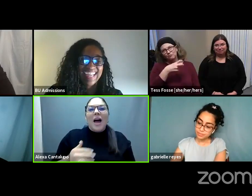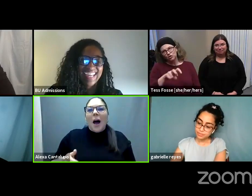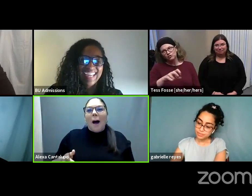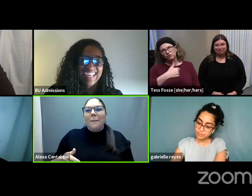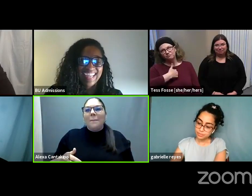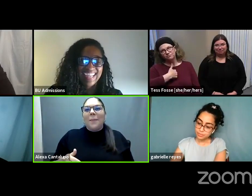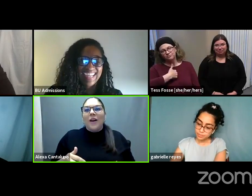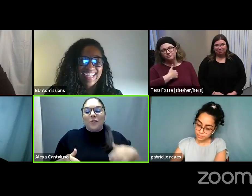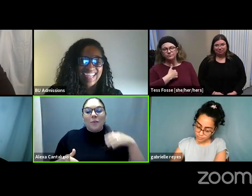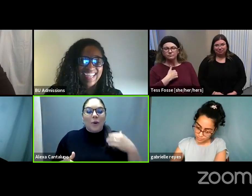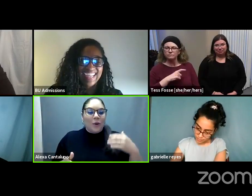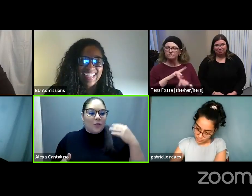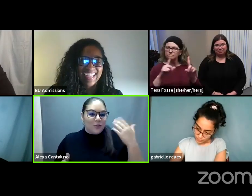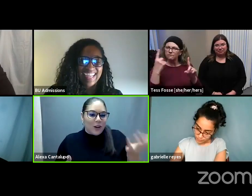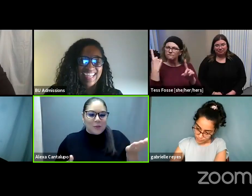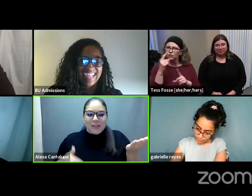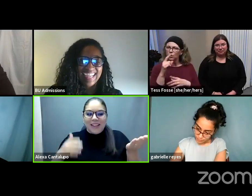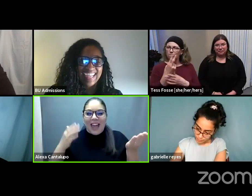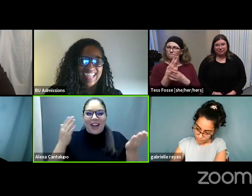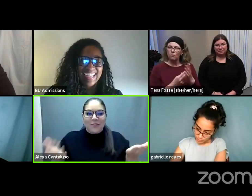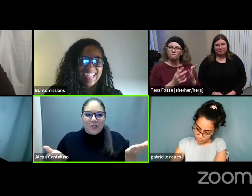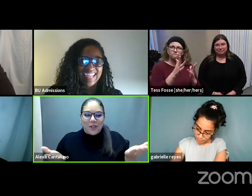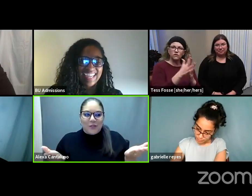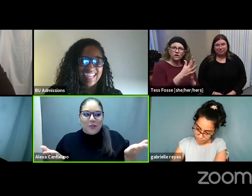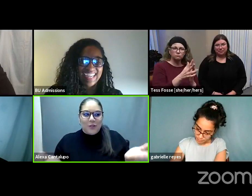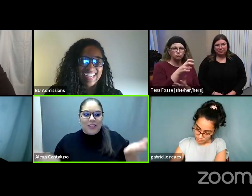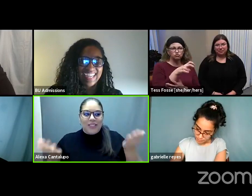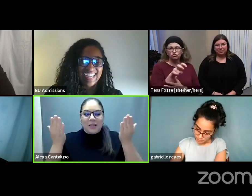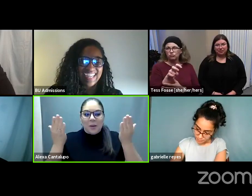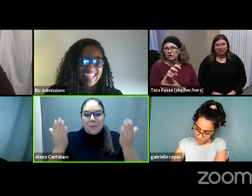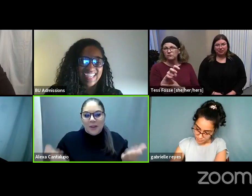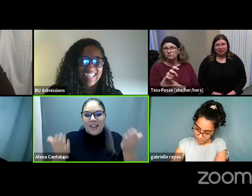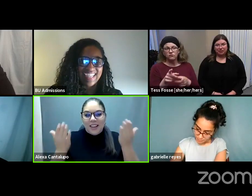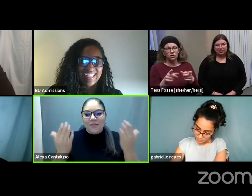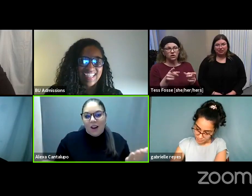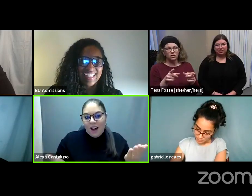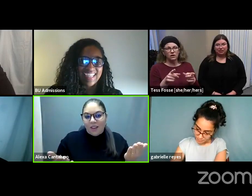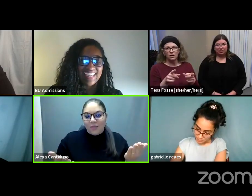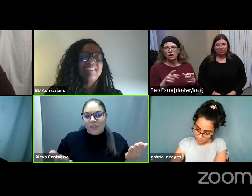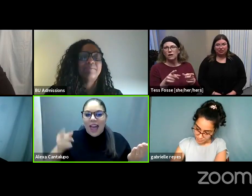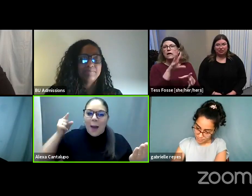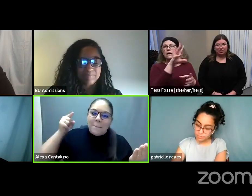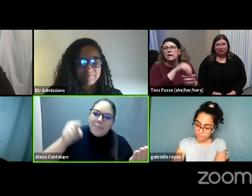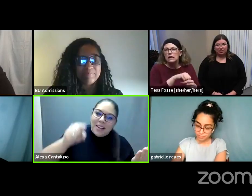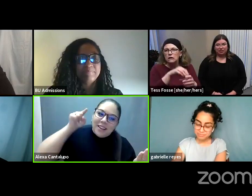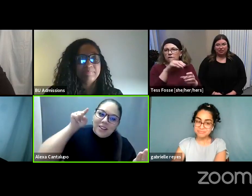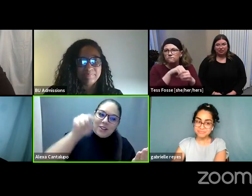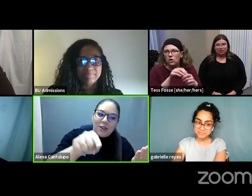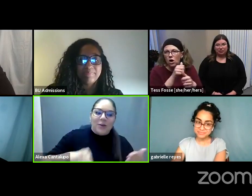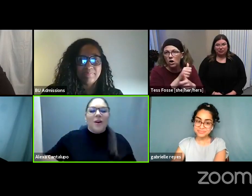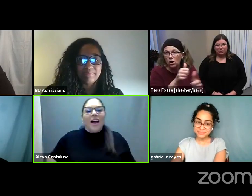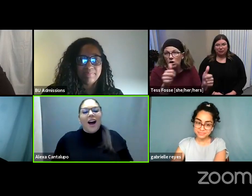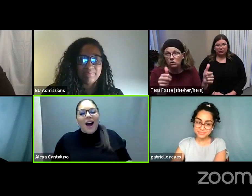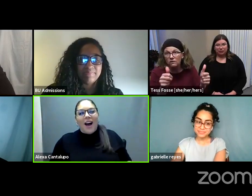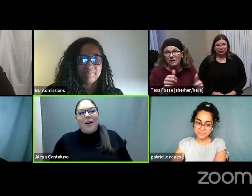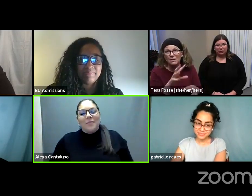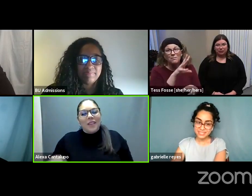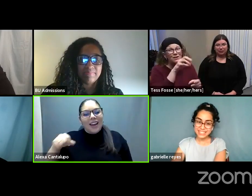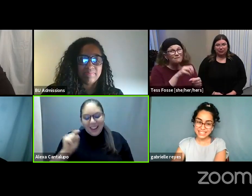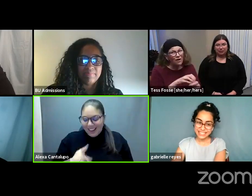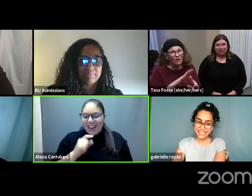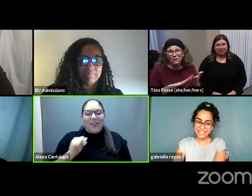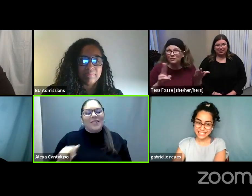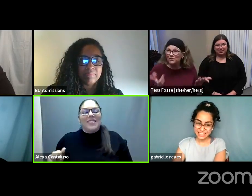student, but for both freshmen and for transfer students, be involved at BU.